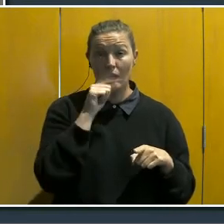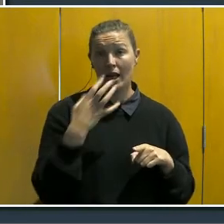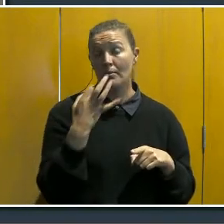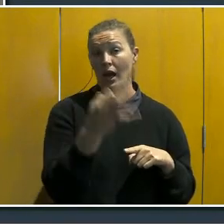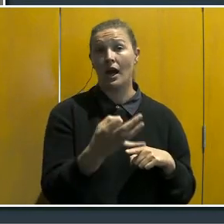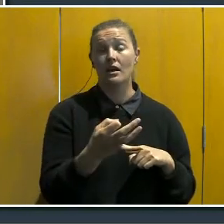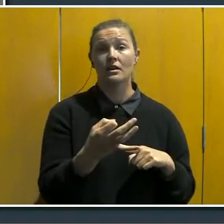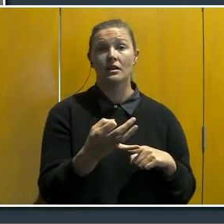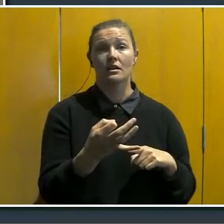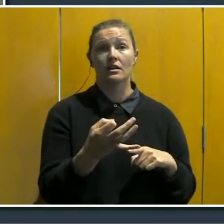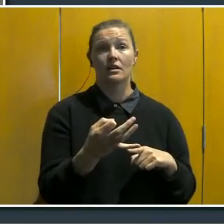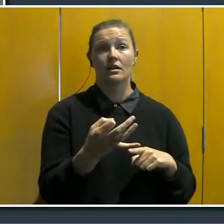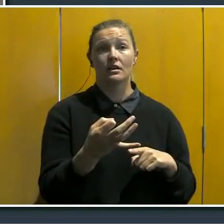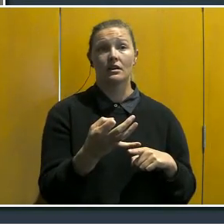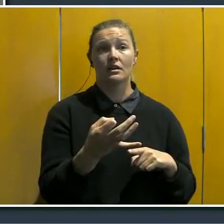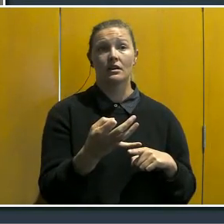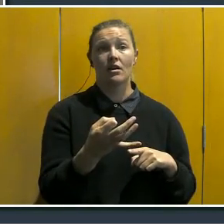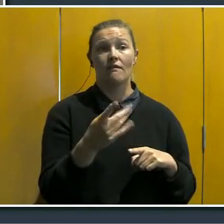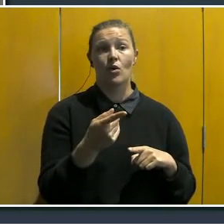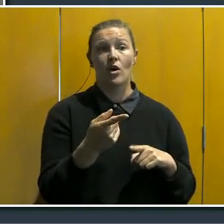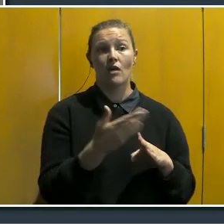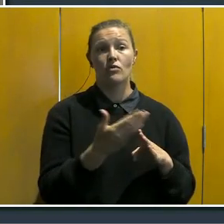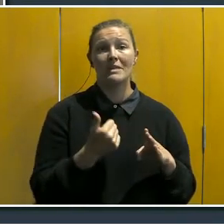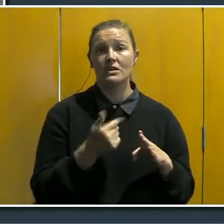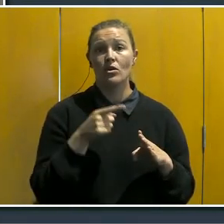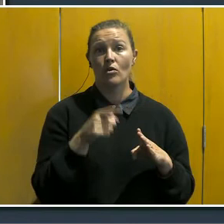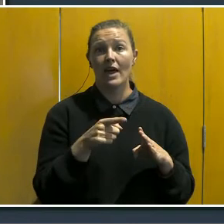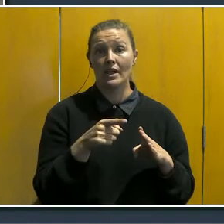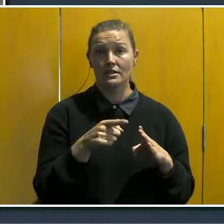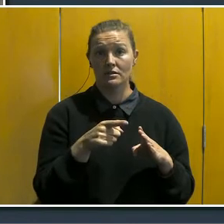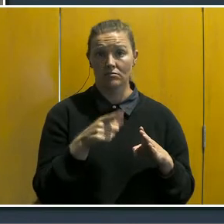apply for a remission on that basis